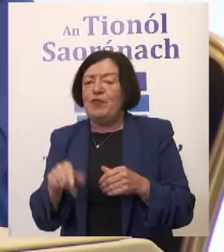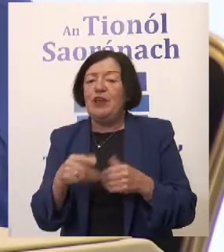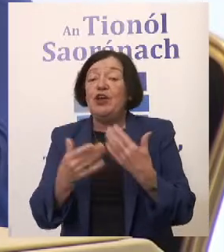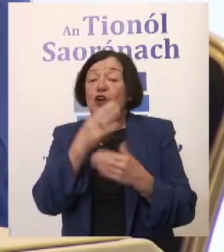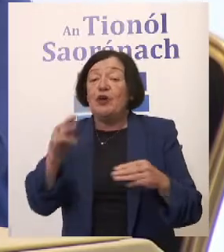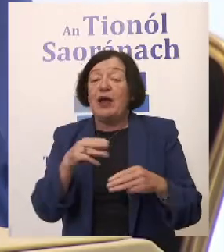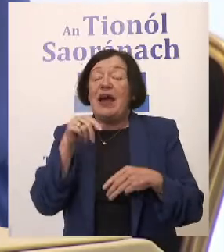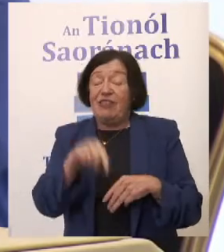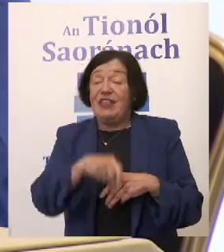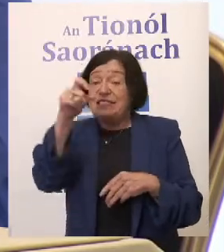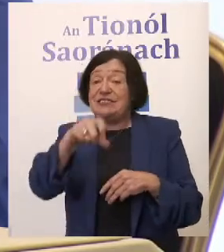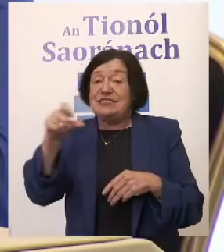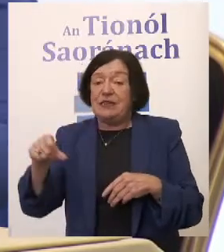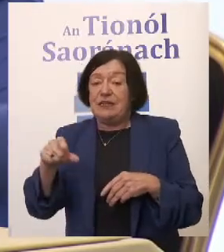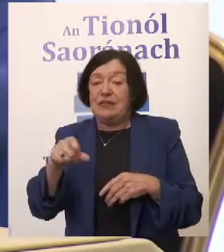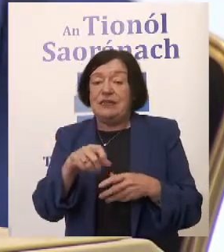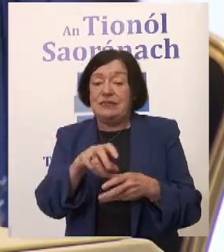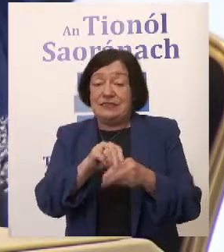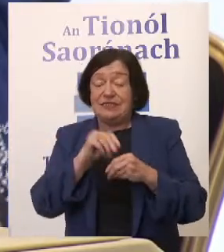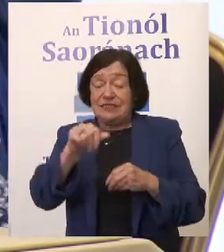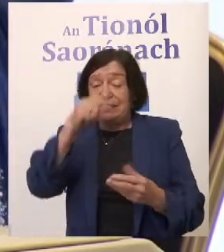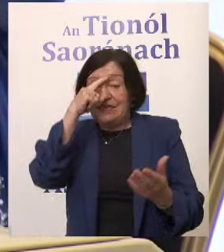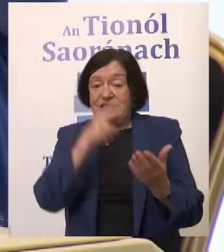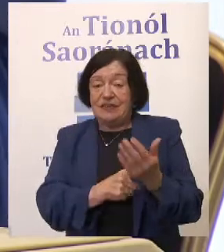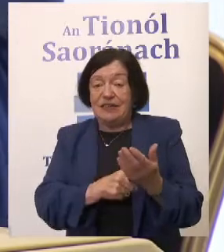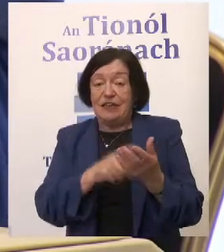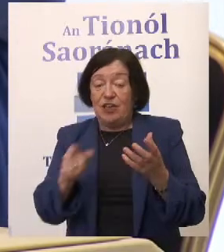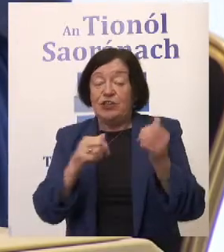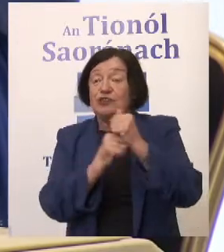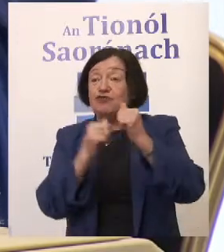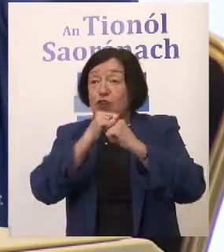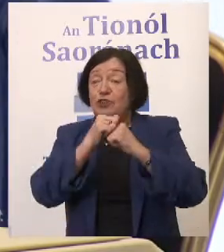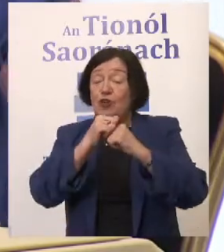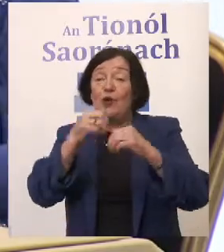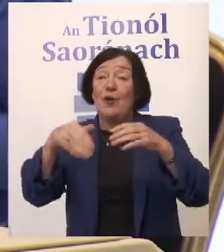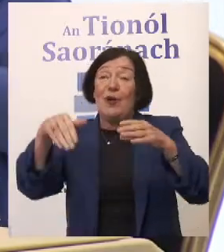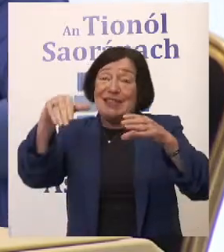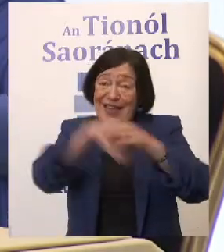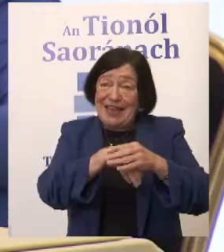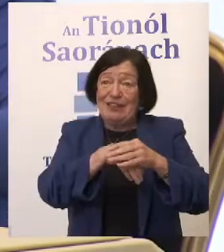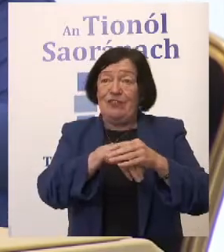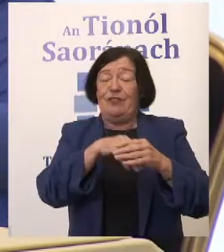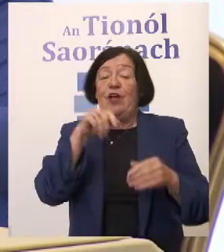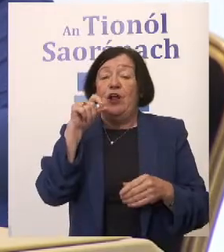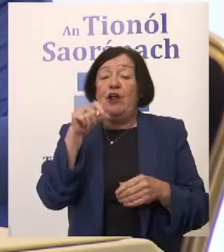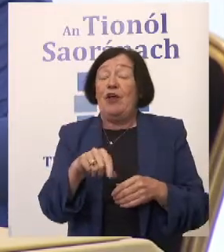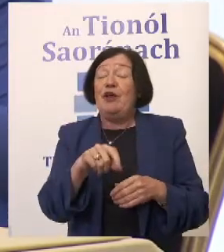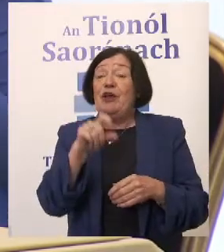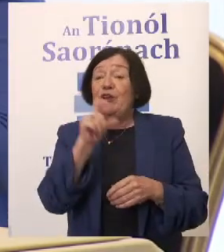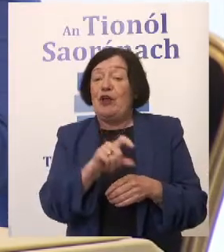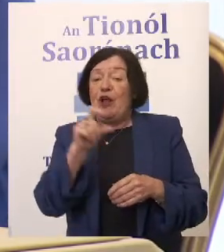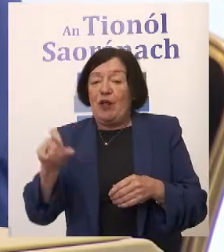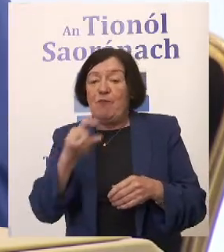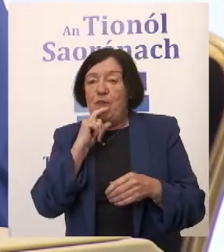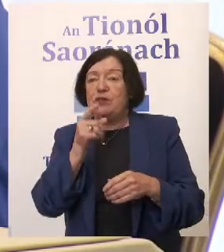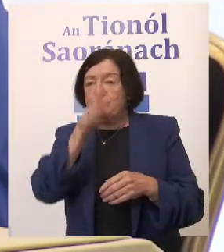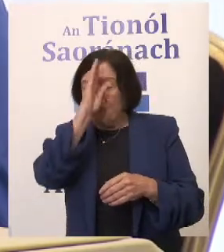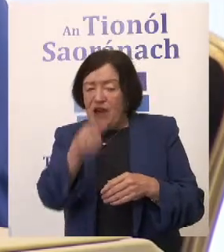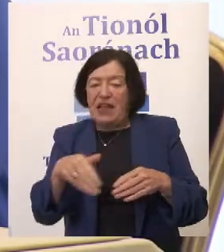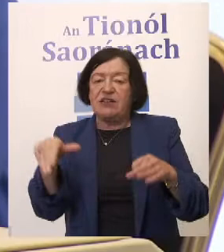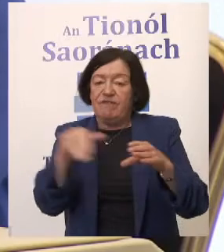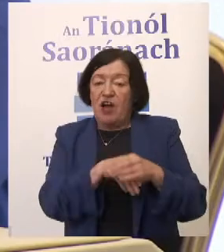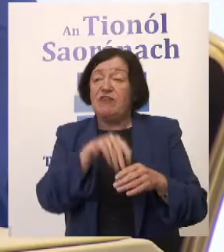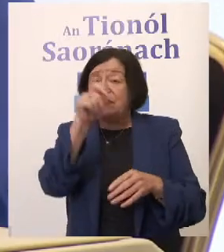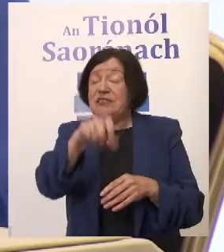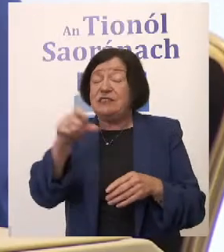And the citizens take that decision. So it's structured within the local authority, but it's direct involvement in citizens in making budgetary